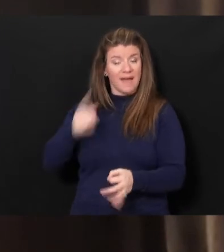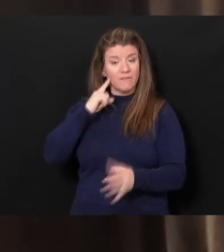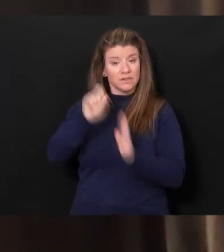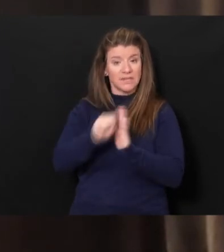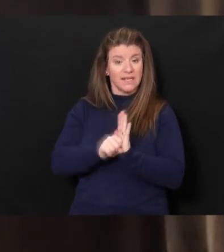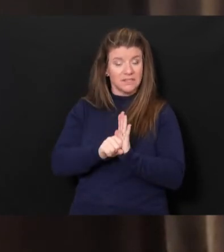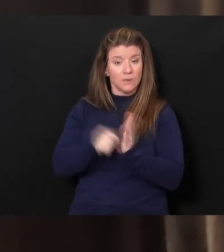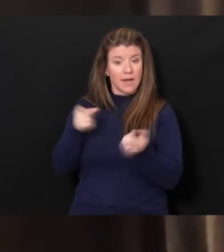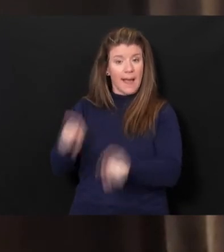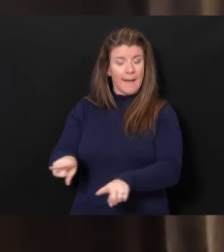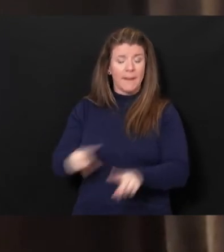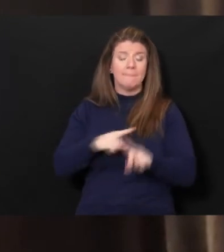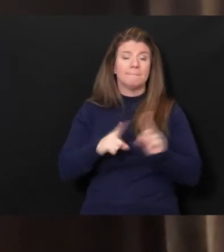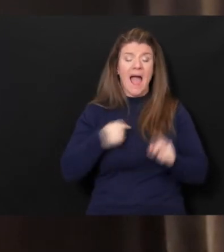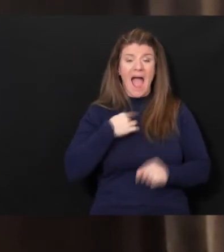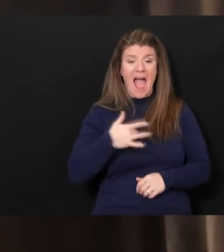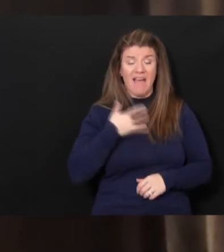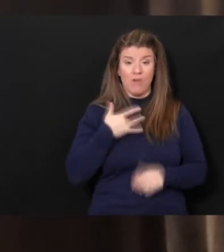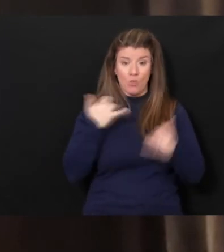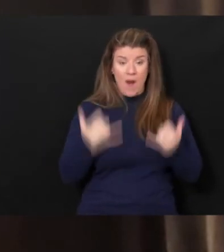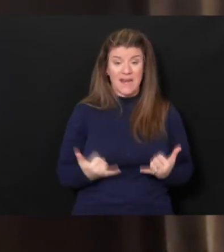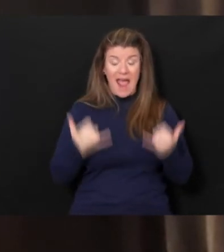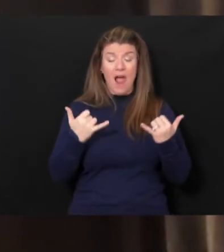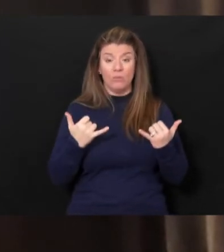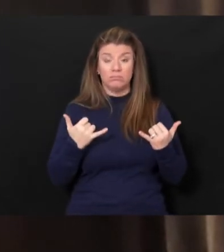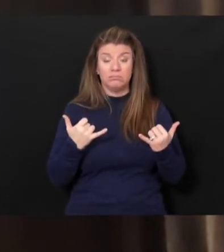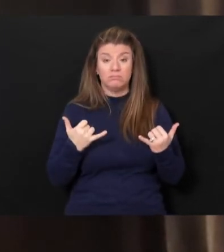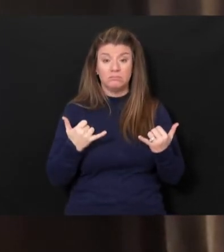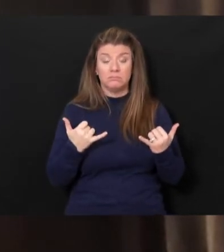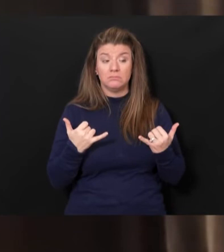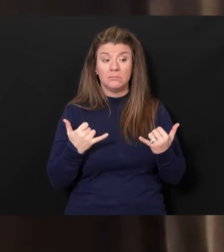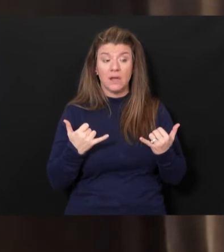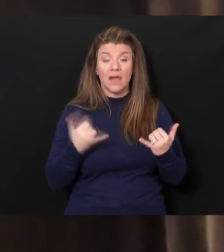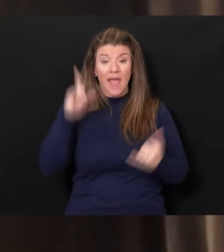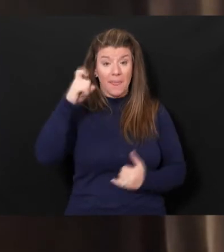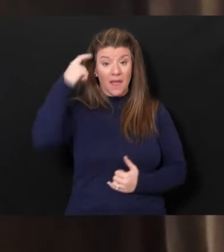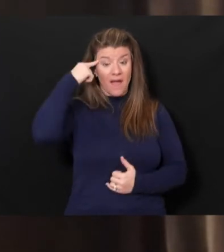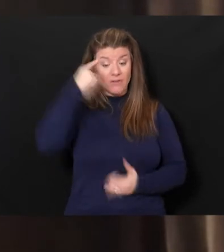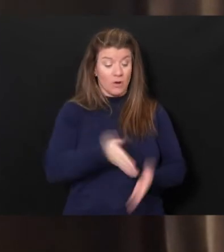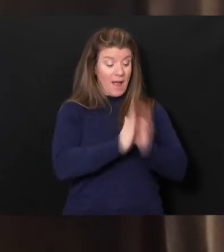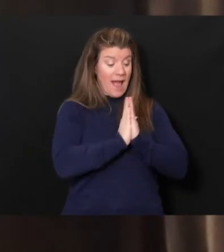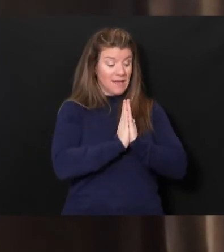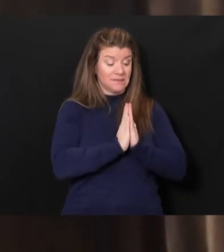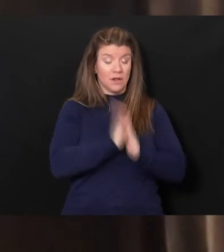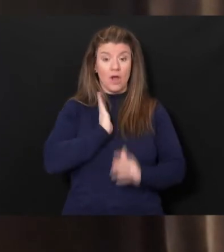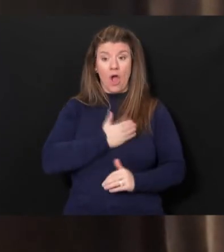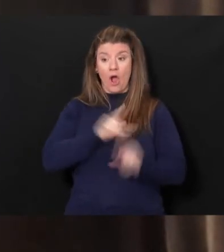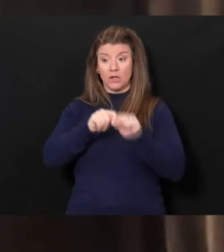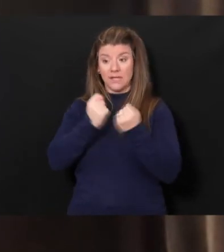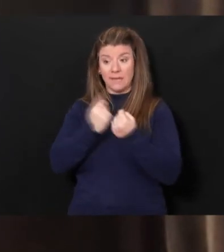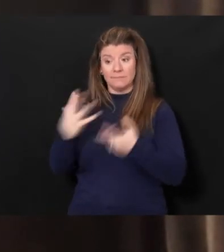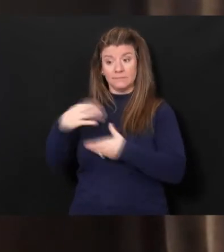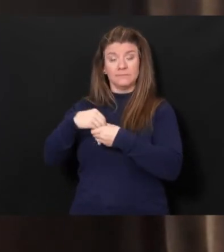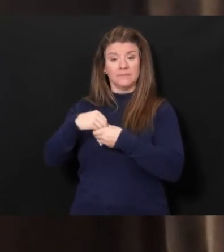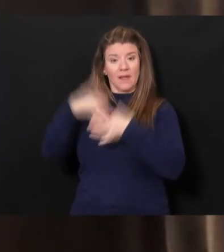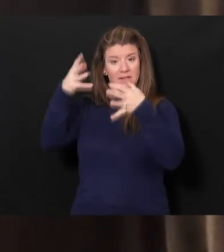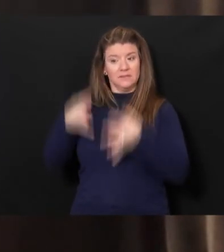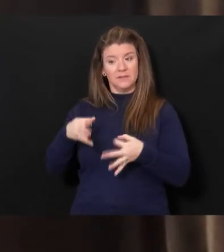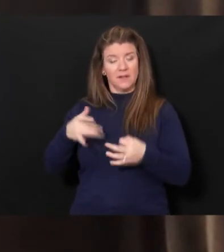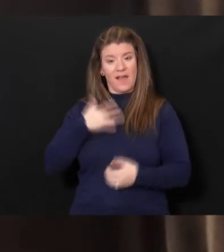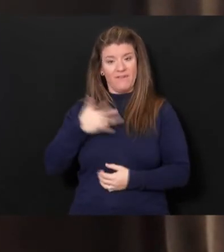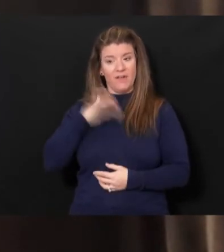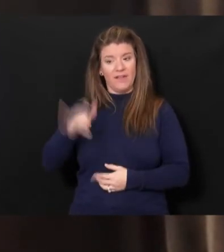state. But I think that this, and the governor has asked all of us to weigh in on these decisions. I think it's